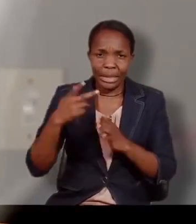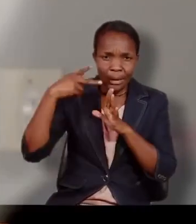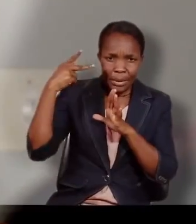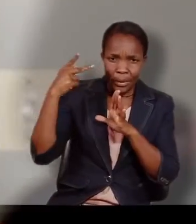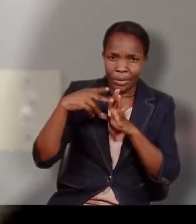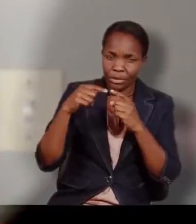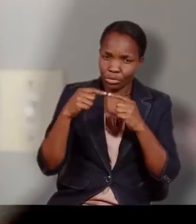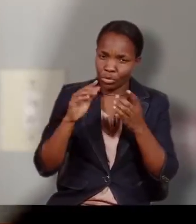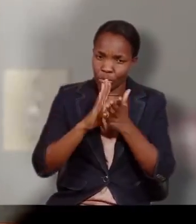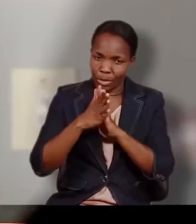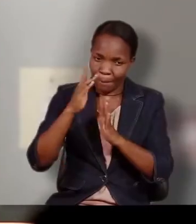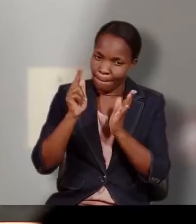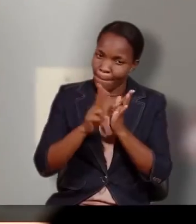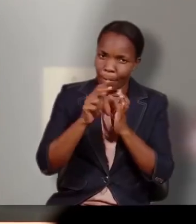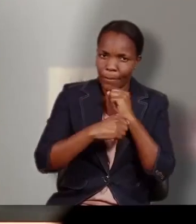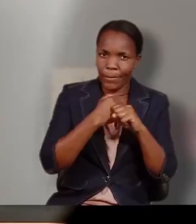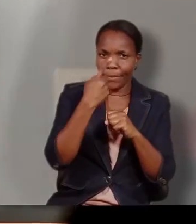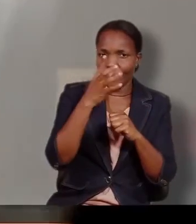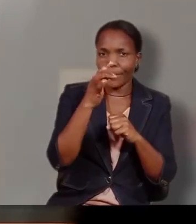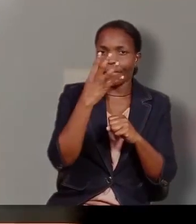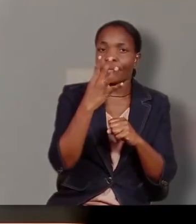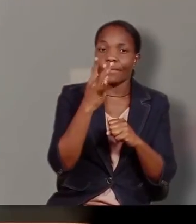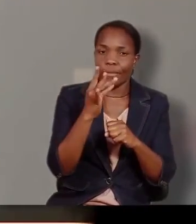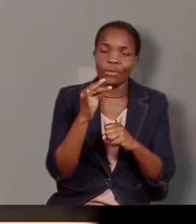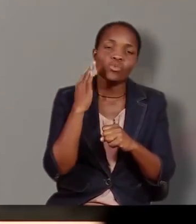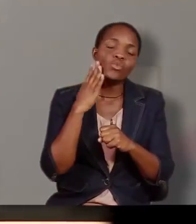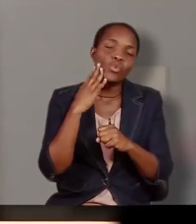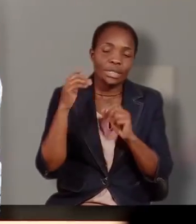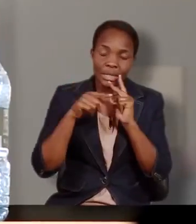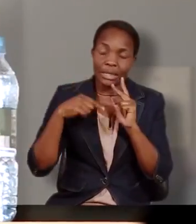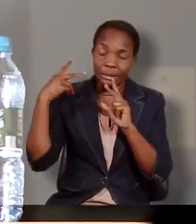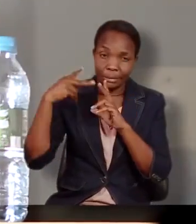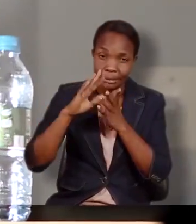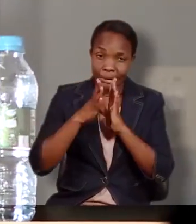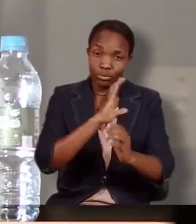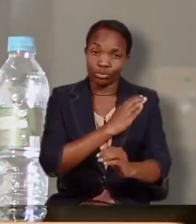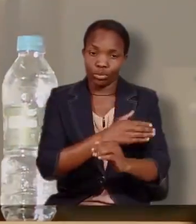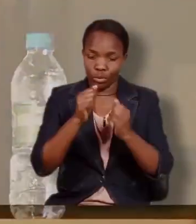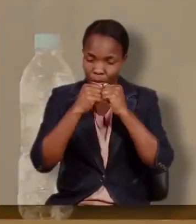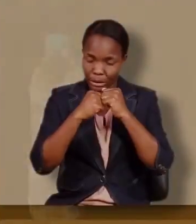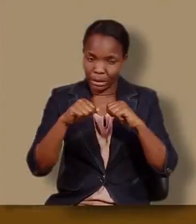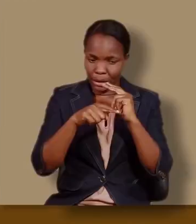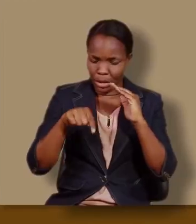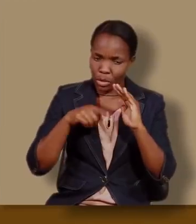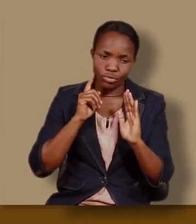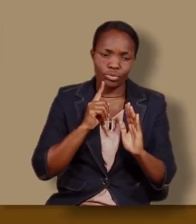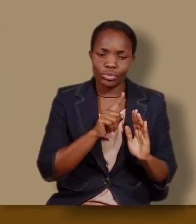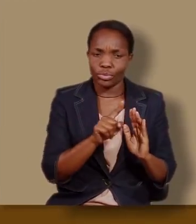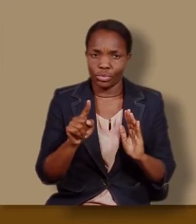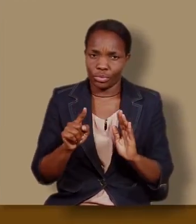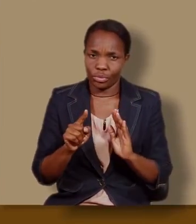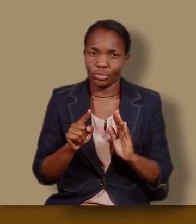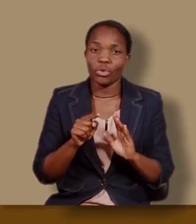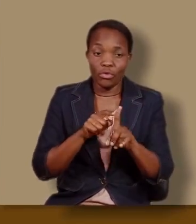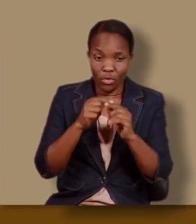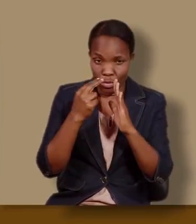in 1948, when the National Party came into power and decided to rule the country according to this law, the practice of